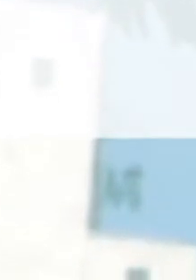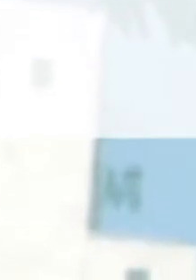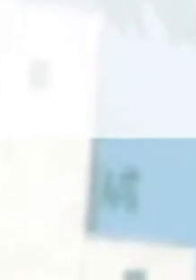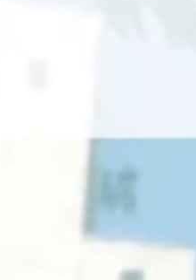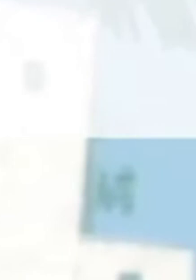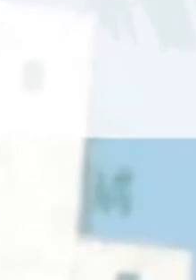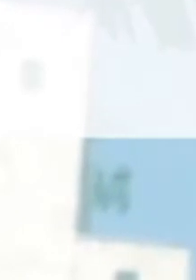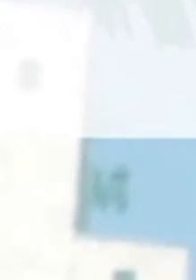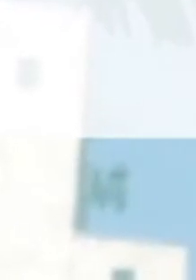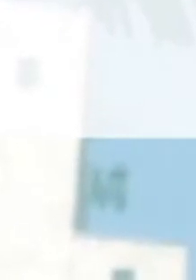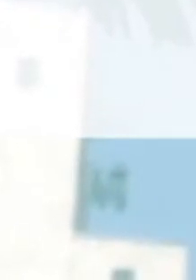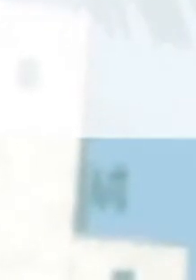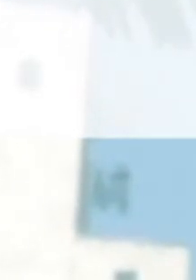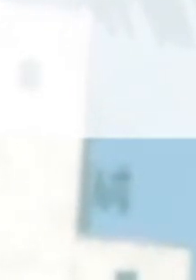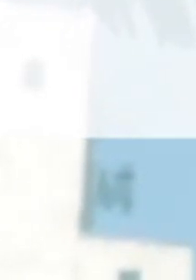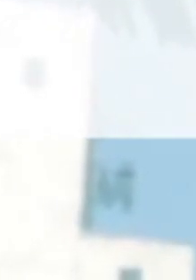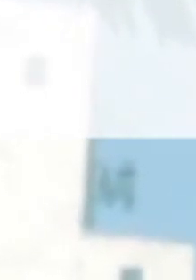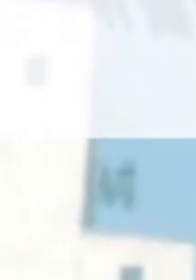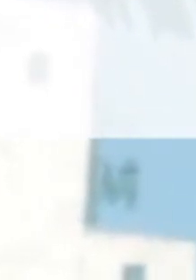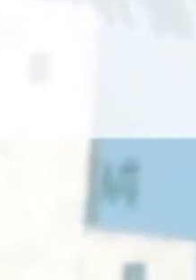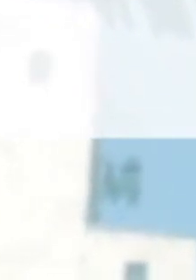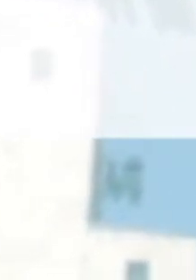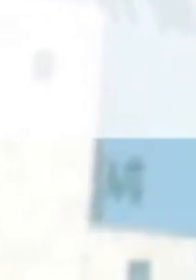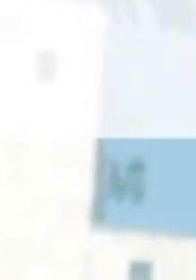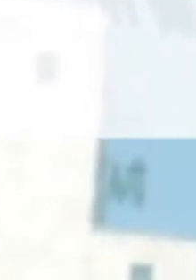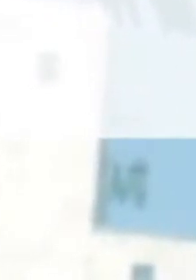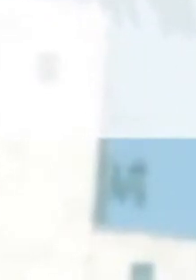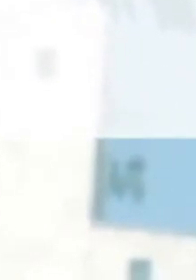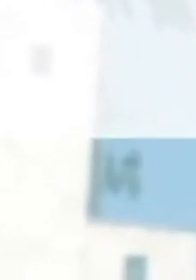and all that I am. Thank you, God.